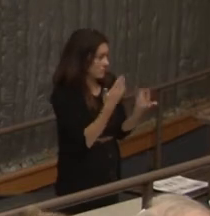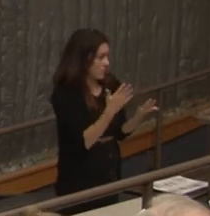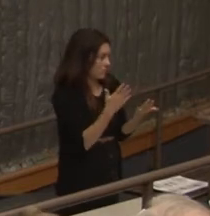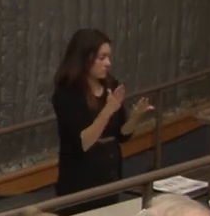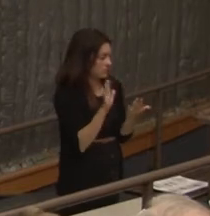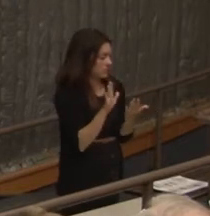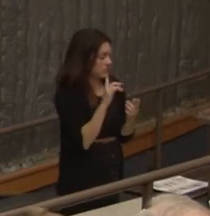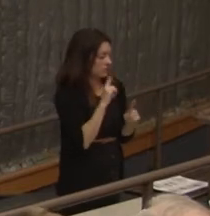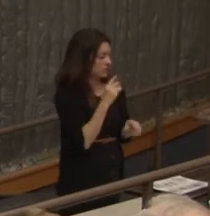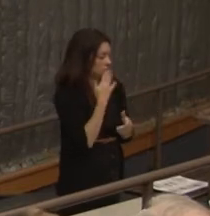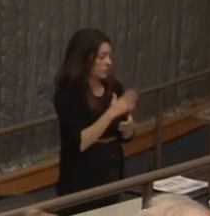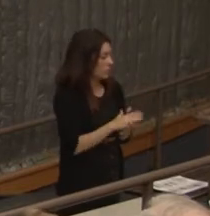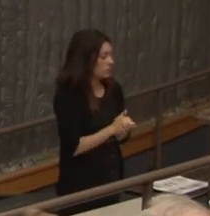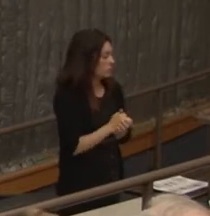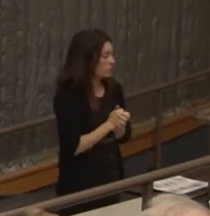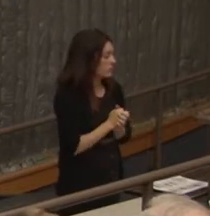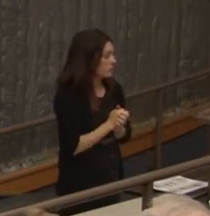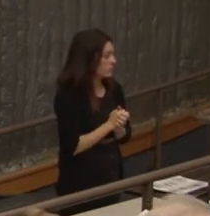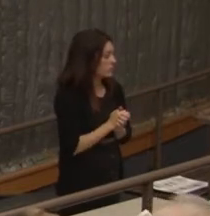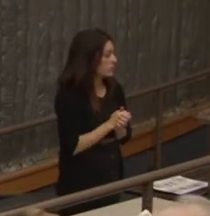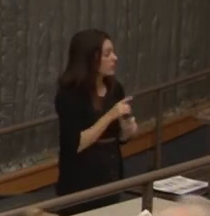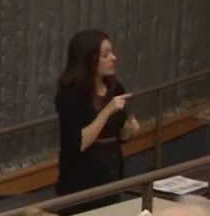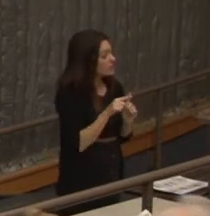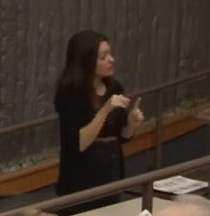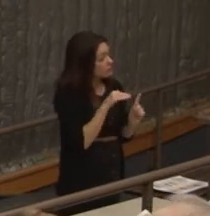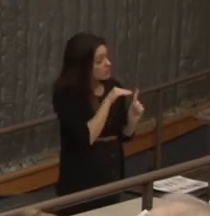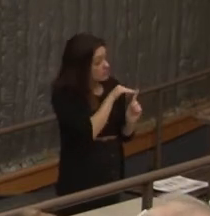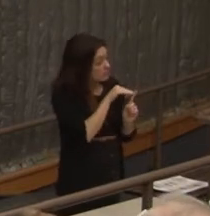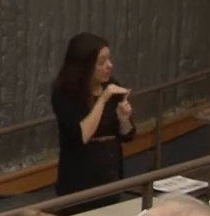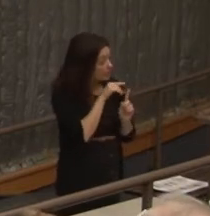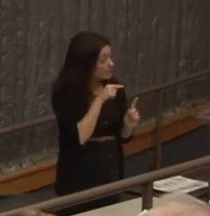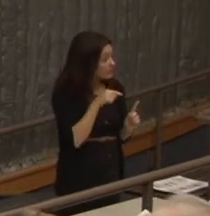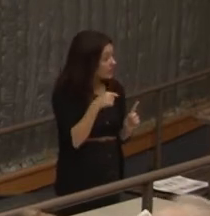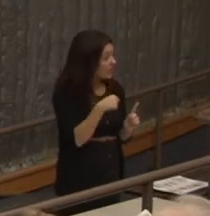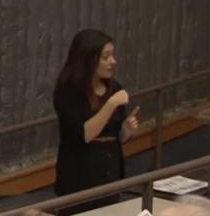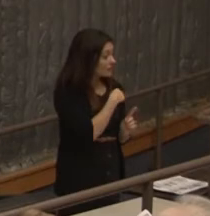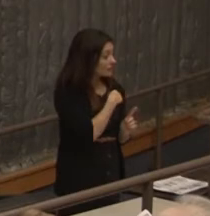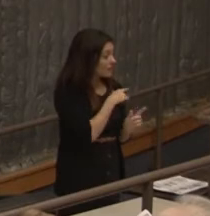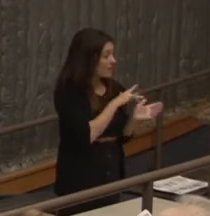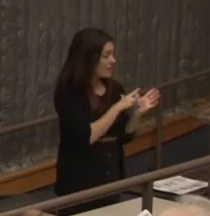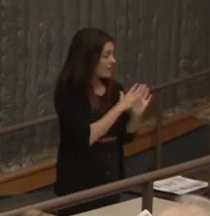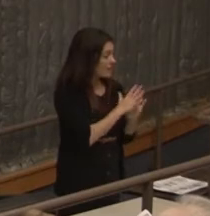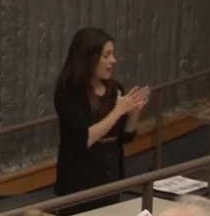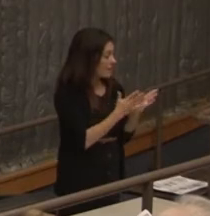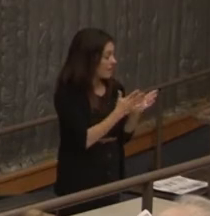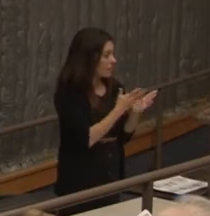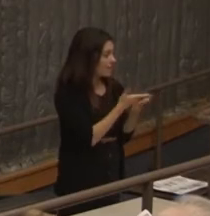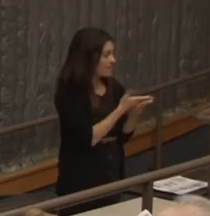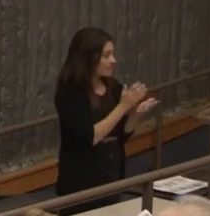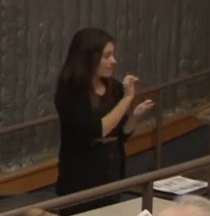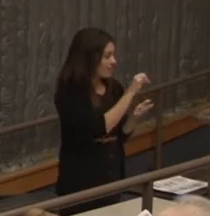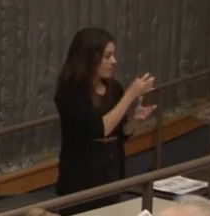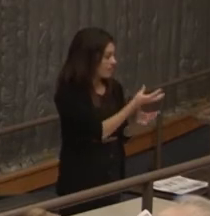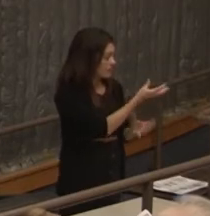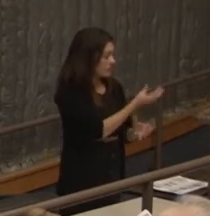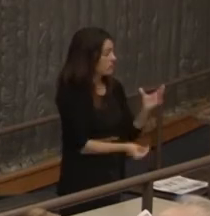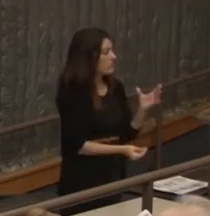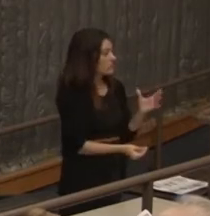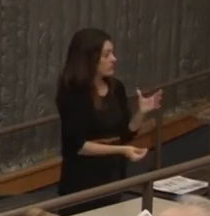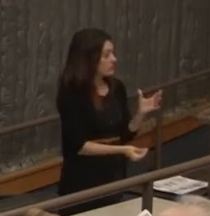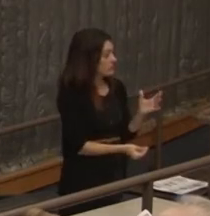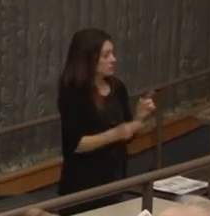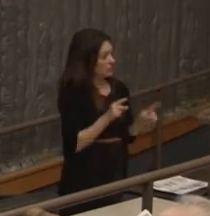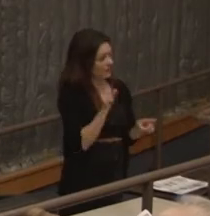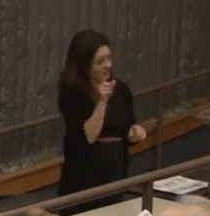no answer. But he reminds us about an absence from scripture, an absence from the Ten Commandments, a failing perhaps of the